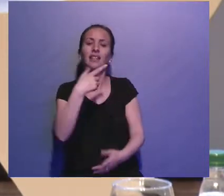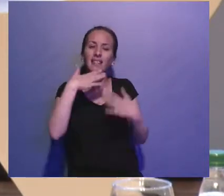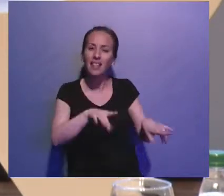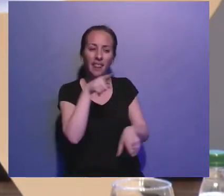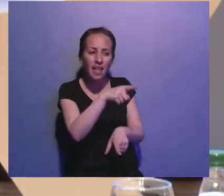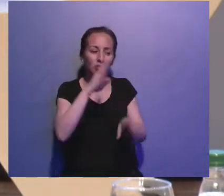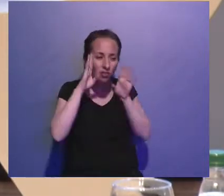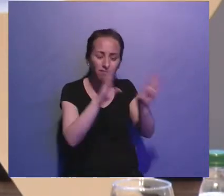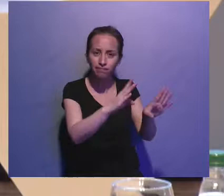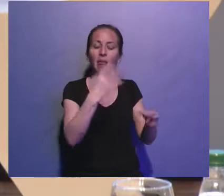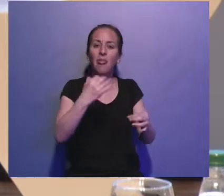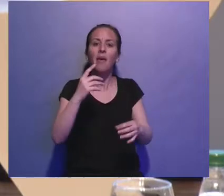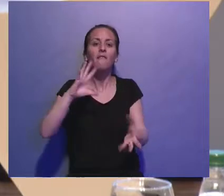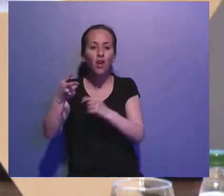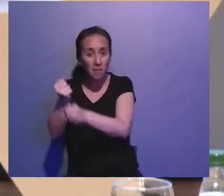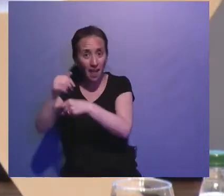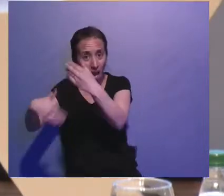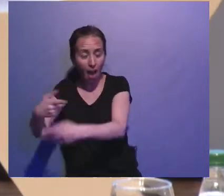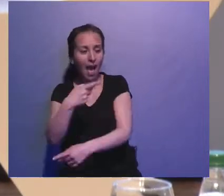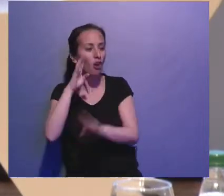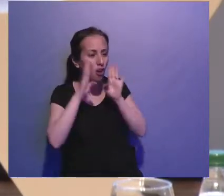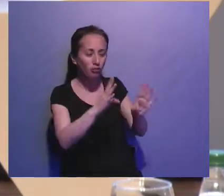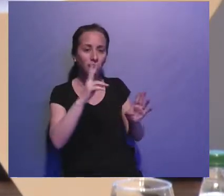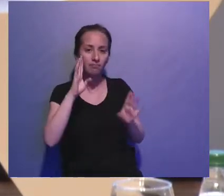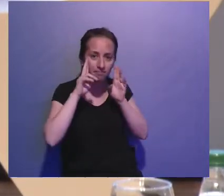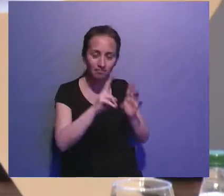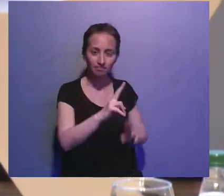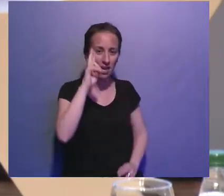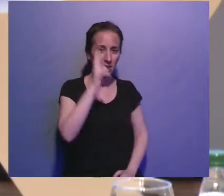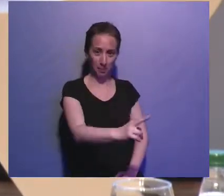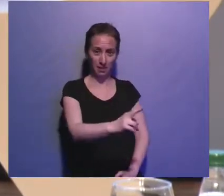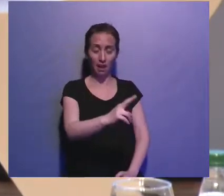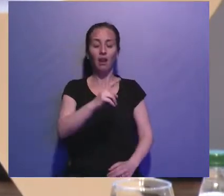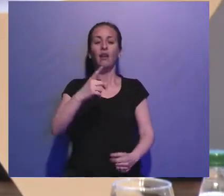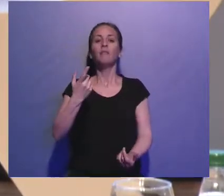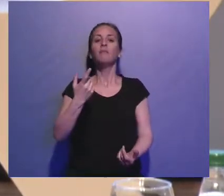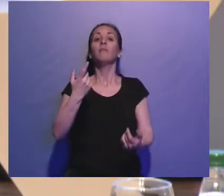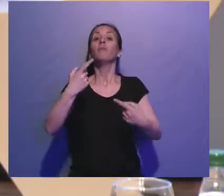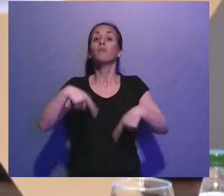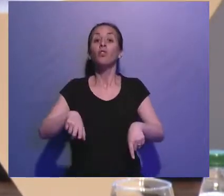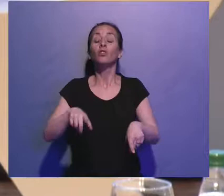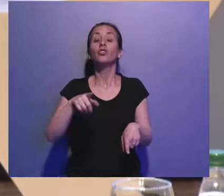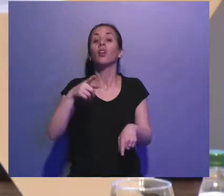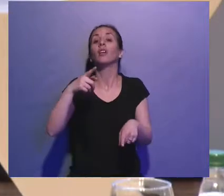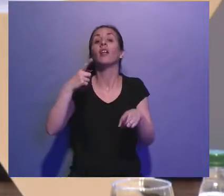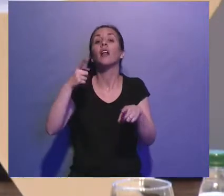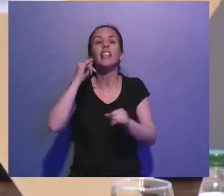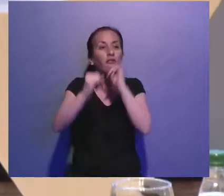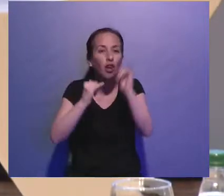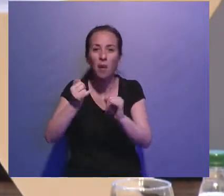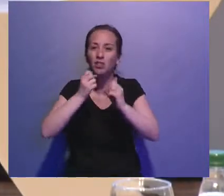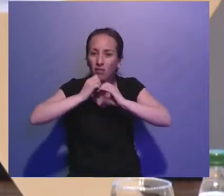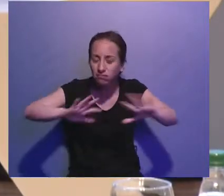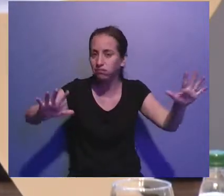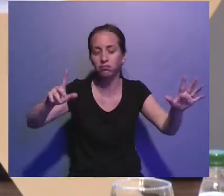in every point of service delivery, information release, public data release, everything. So that's our